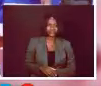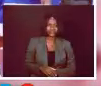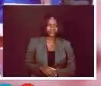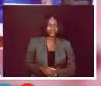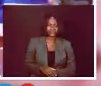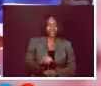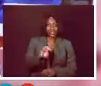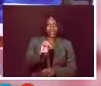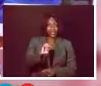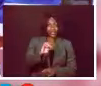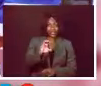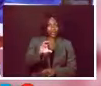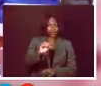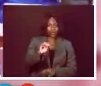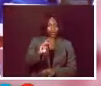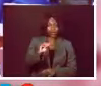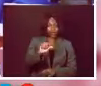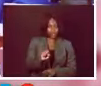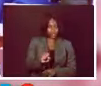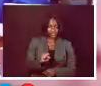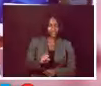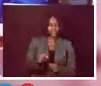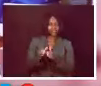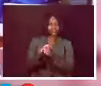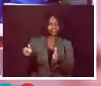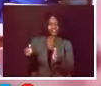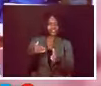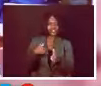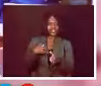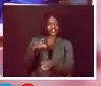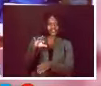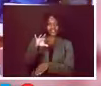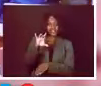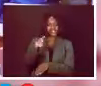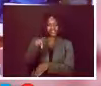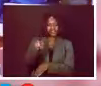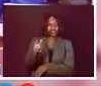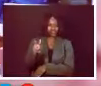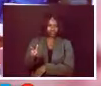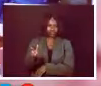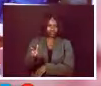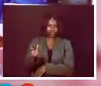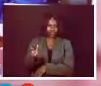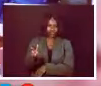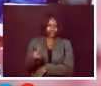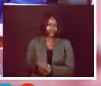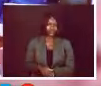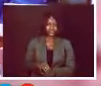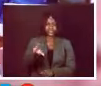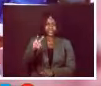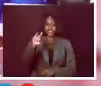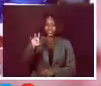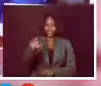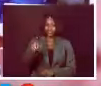with ECOWAS, the majority was going to have 7.2, when you put the two together, you're going to get